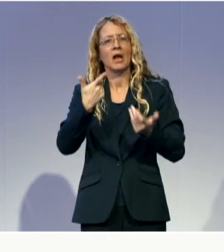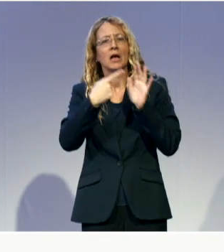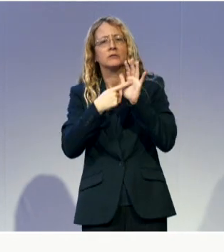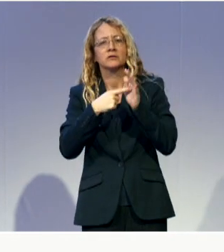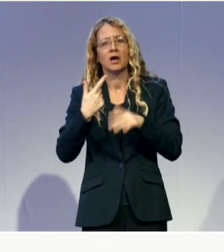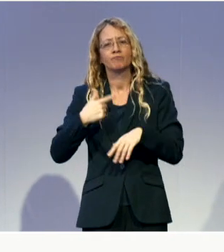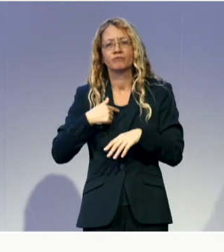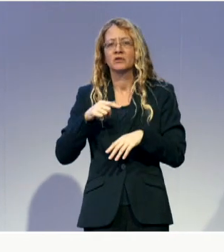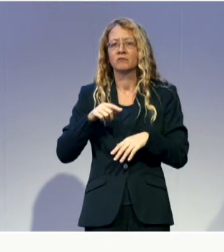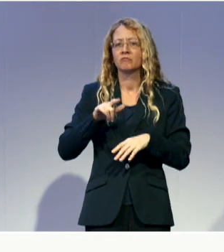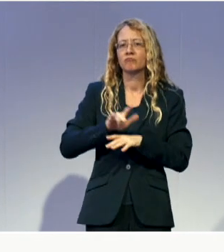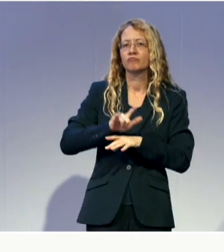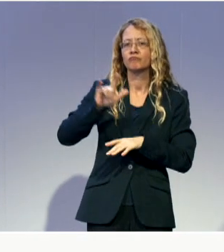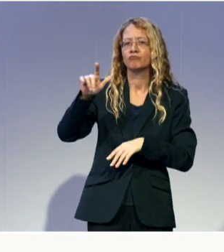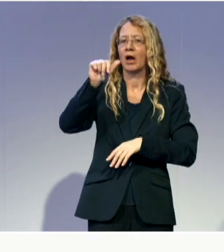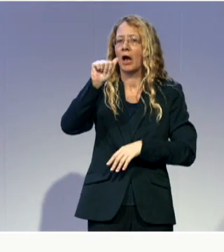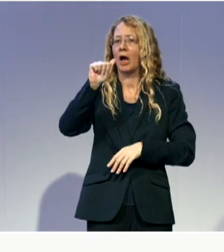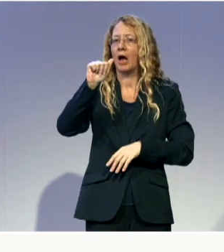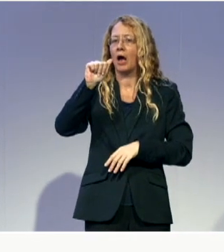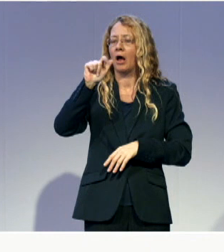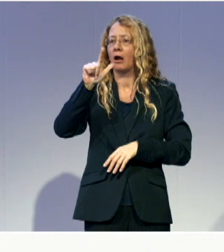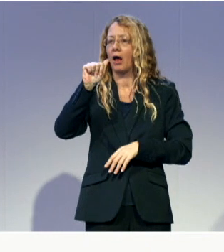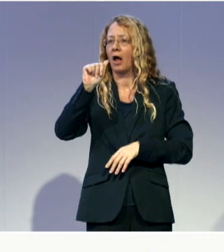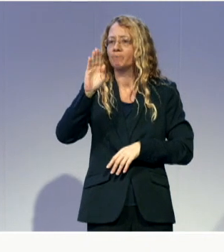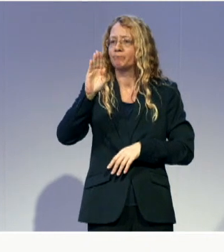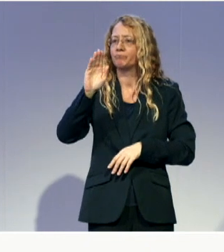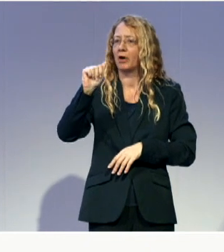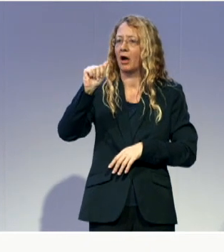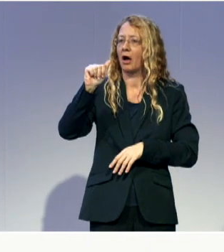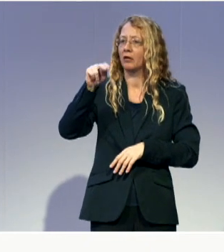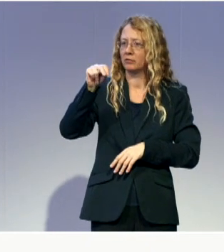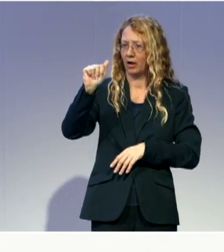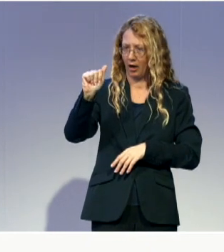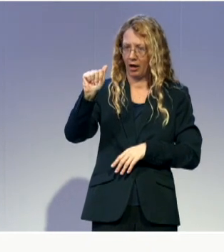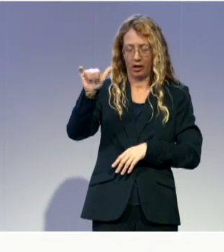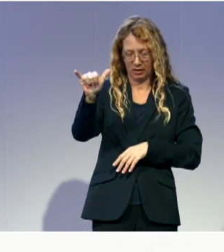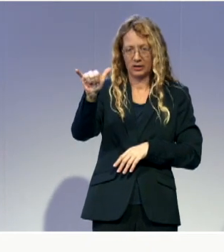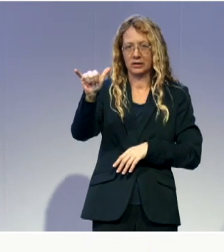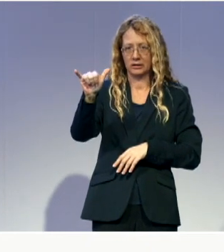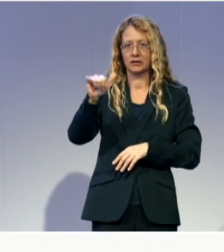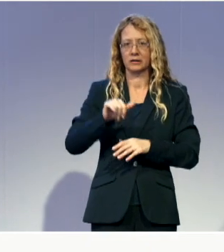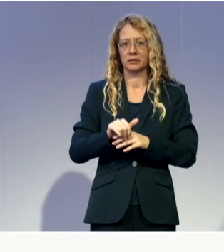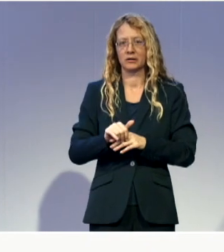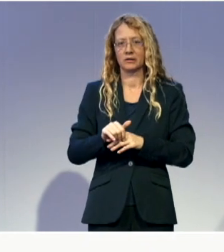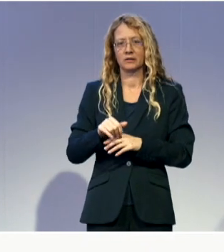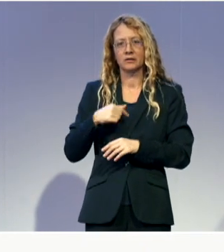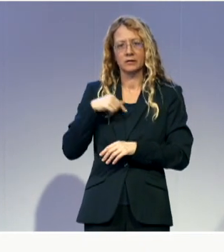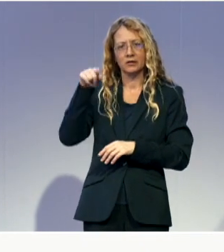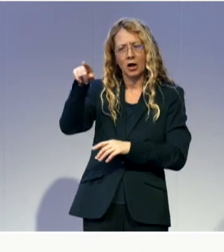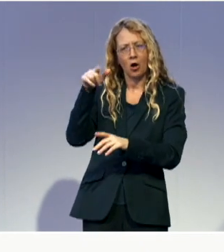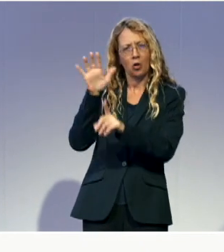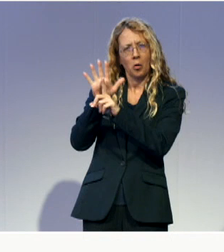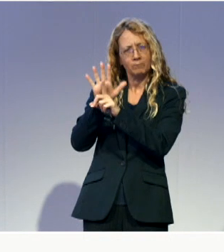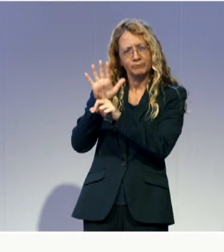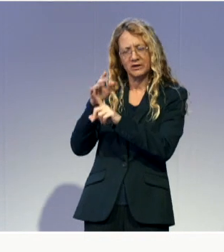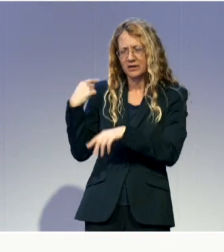to lobby our legislators just a few days before I came here to Vienna to make